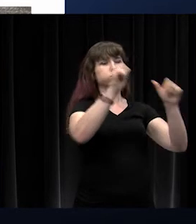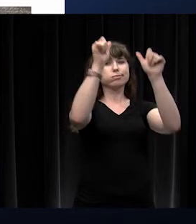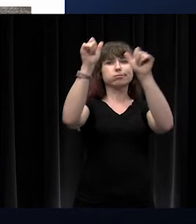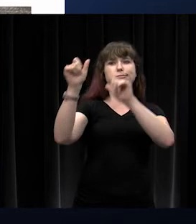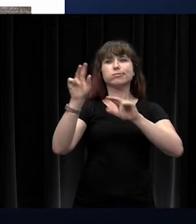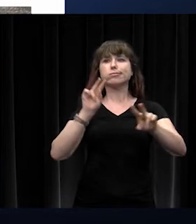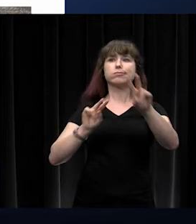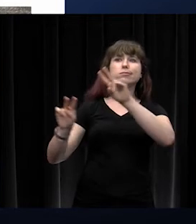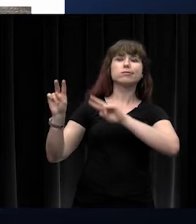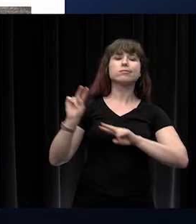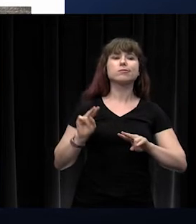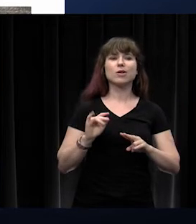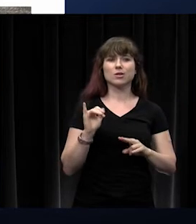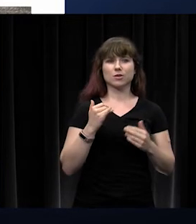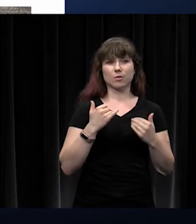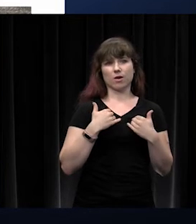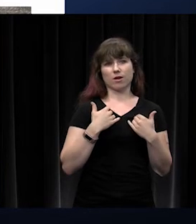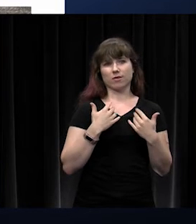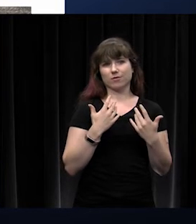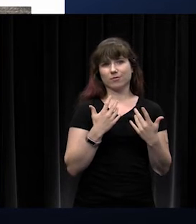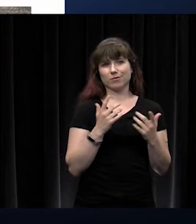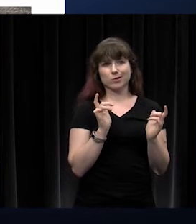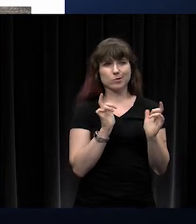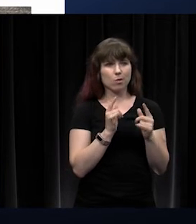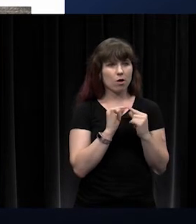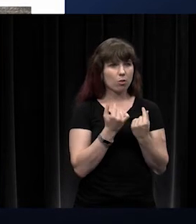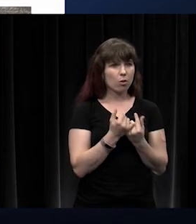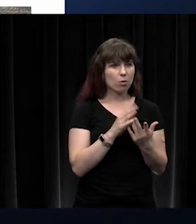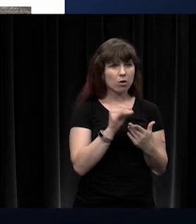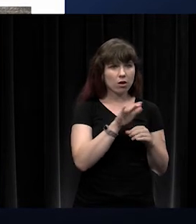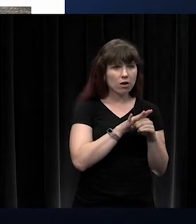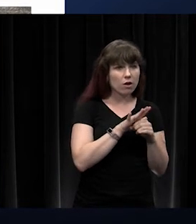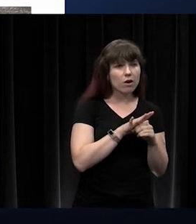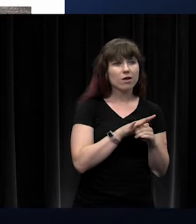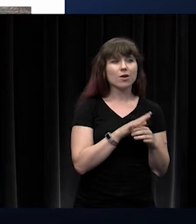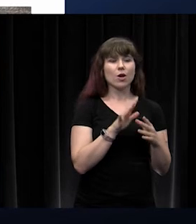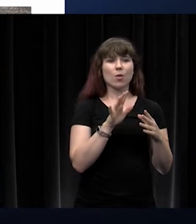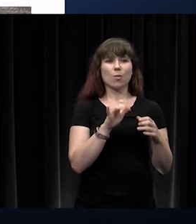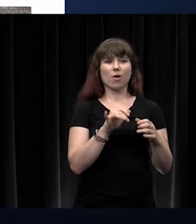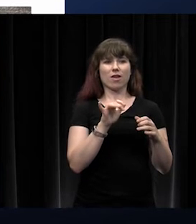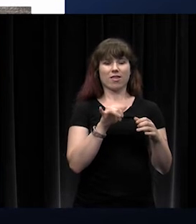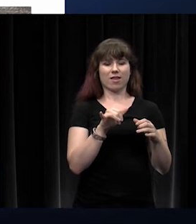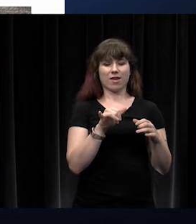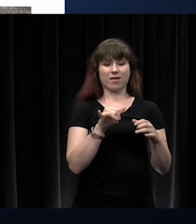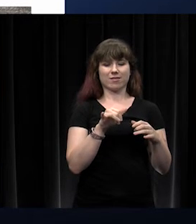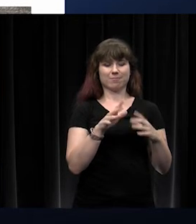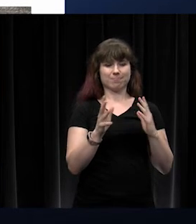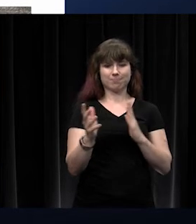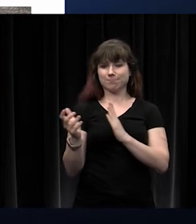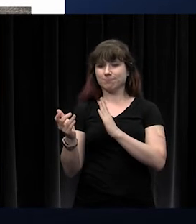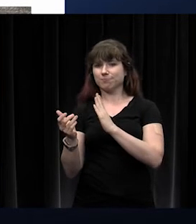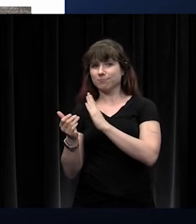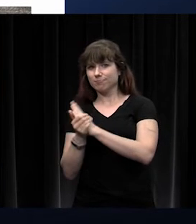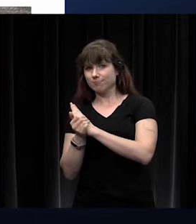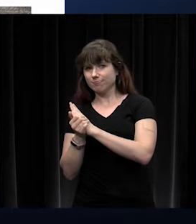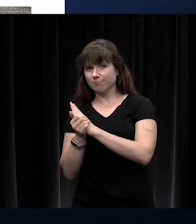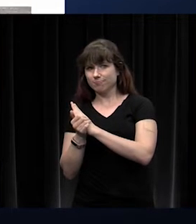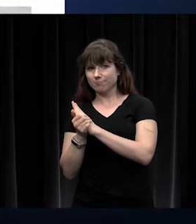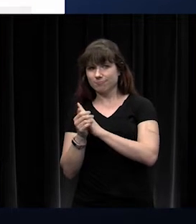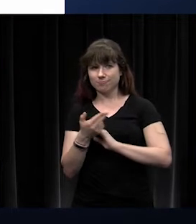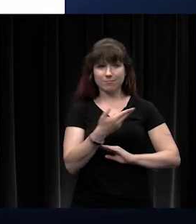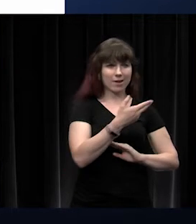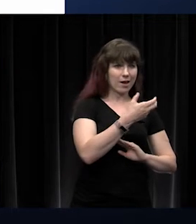charging stations, small group learning areas, since we're trying to make this transition from the addition of the high school to the annex and their floor